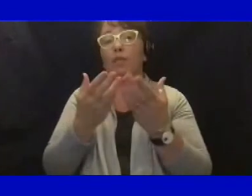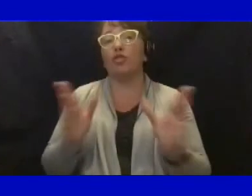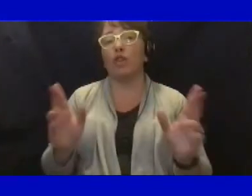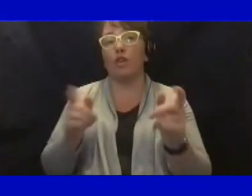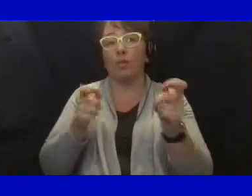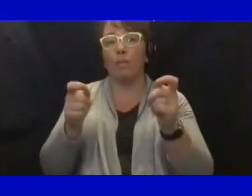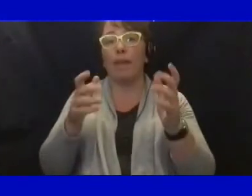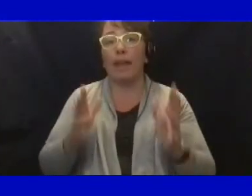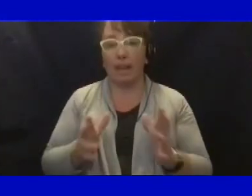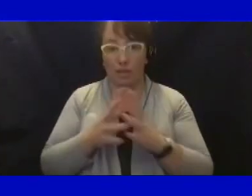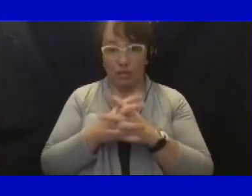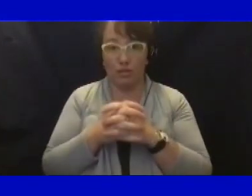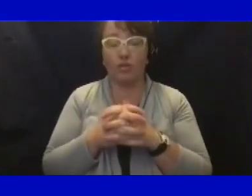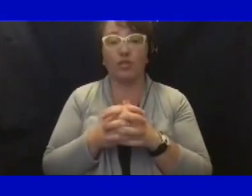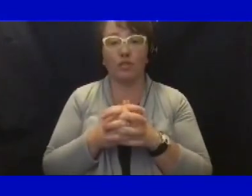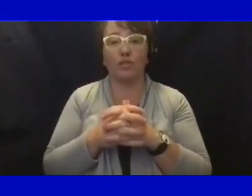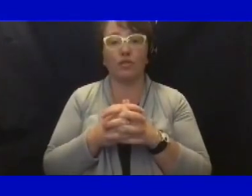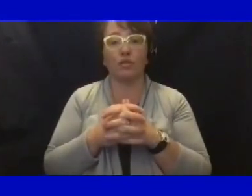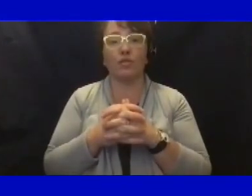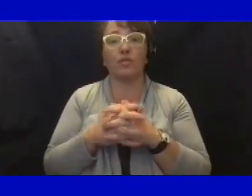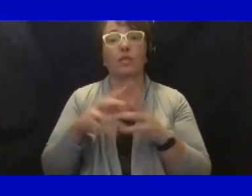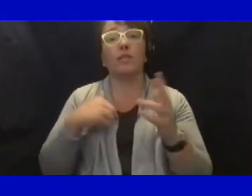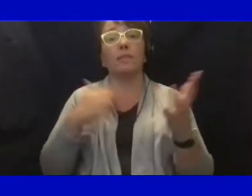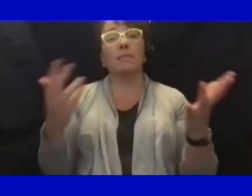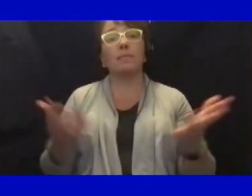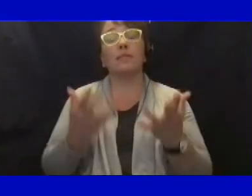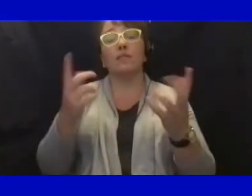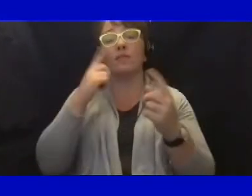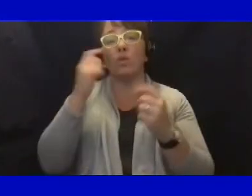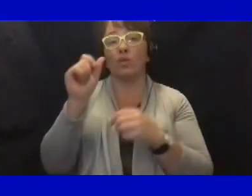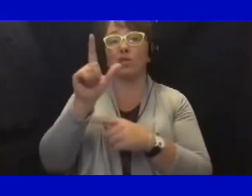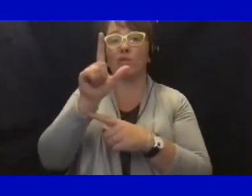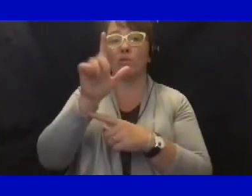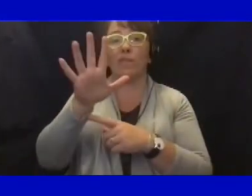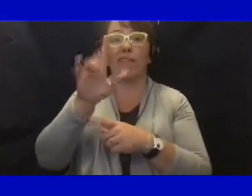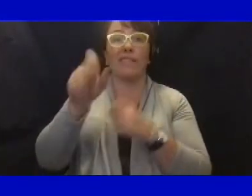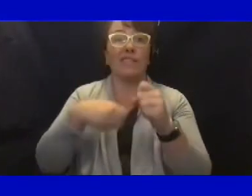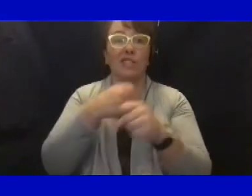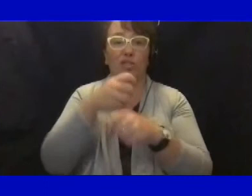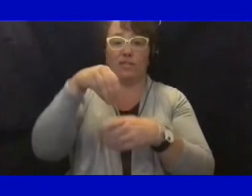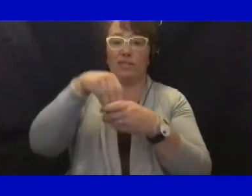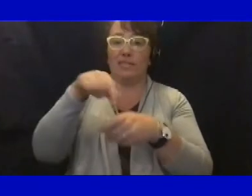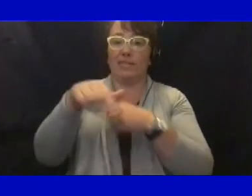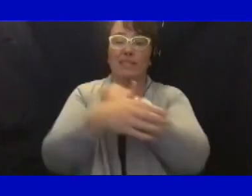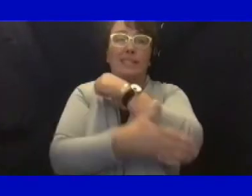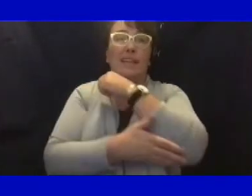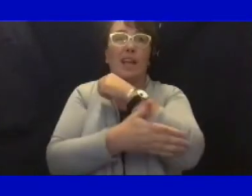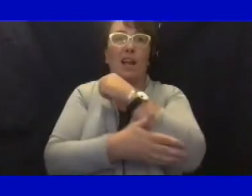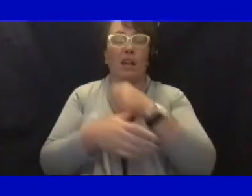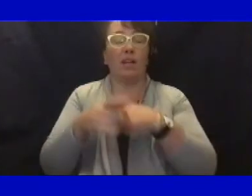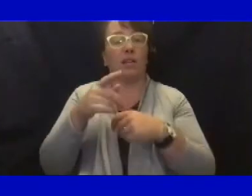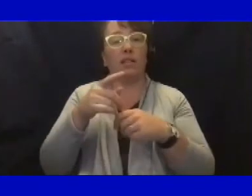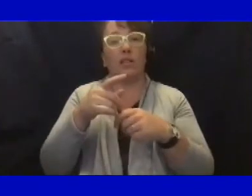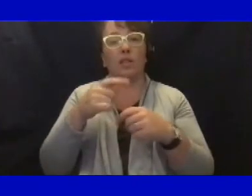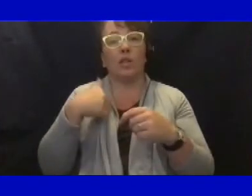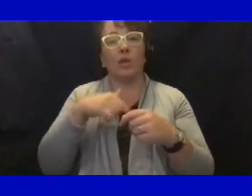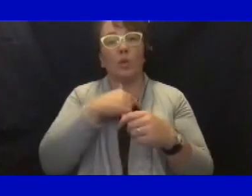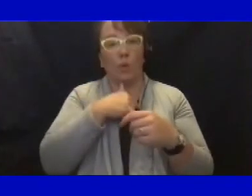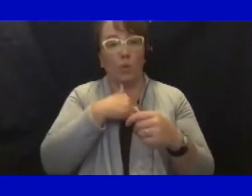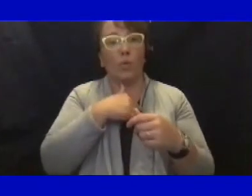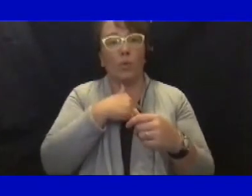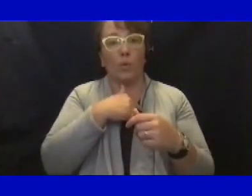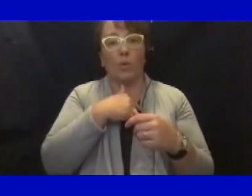Water Conservation District. I've been with the district for 25 years, and me and my team were the team that helped to lead us through the Holy Fire this last